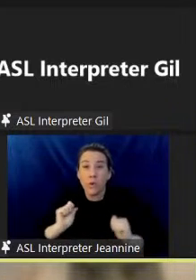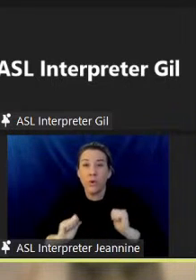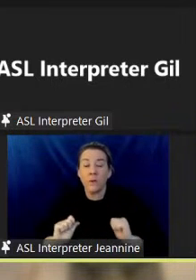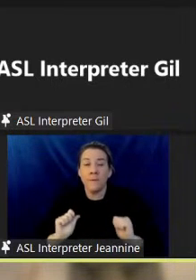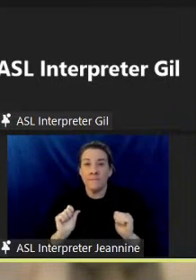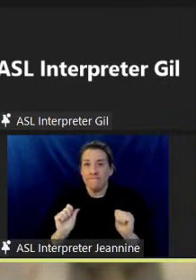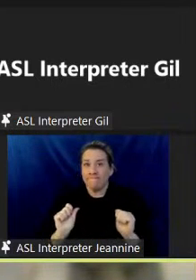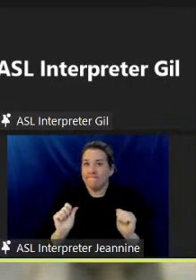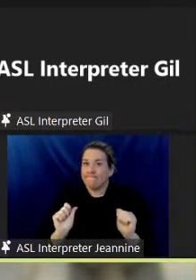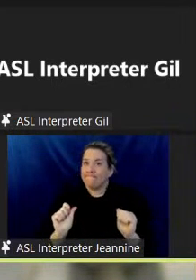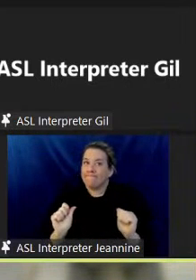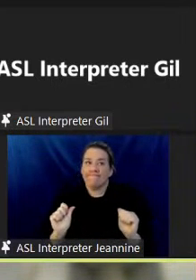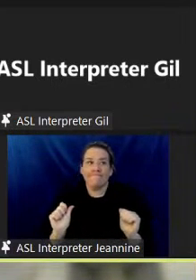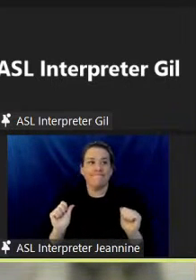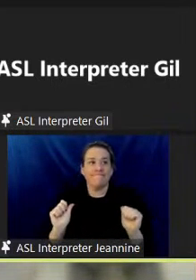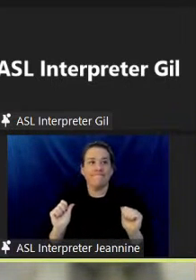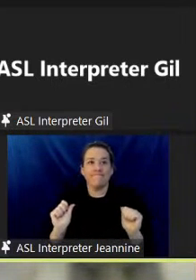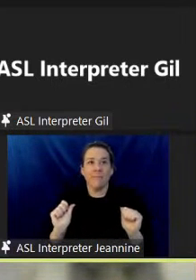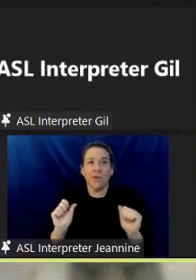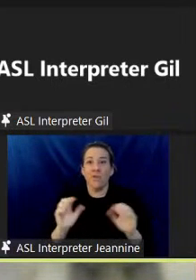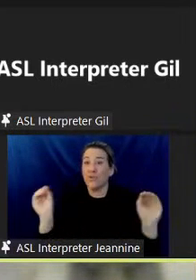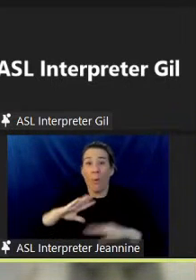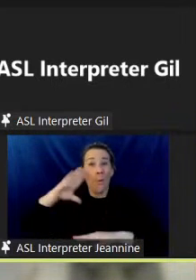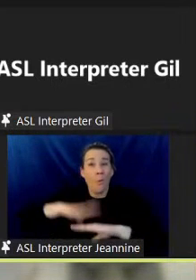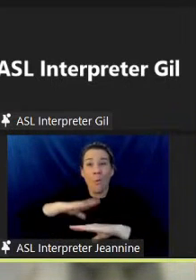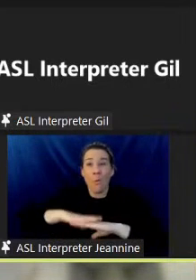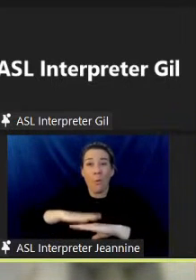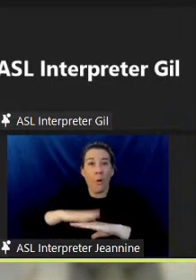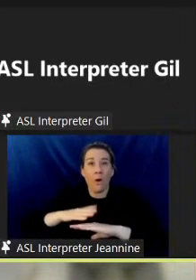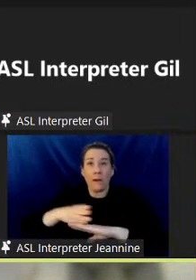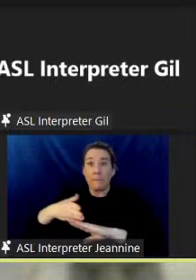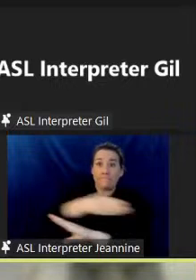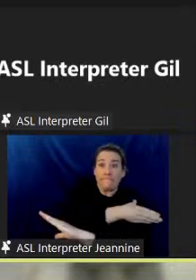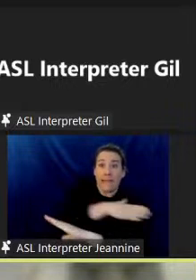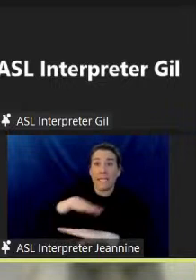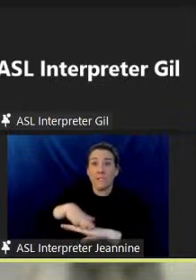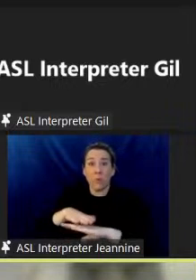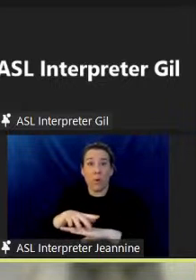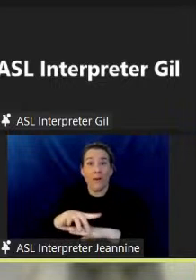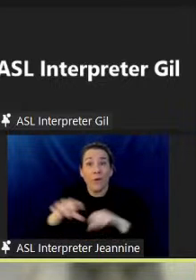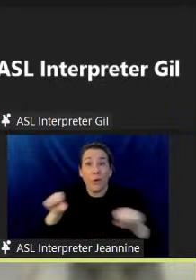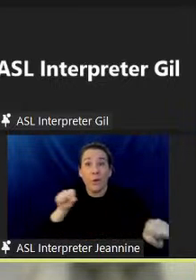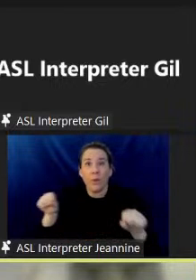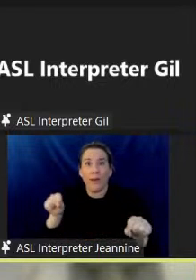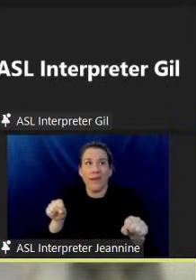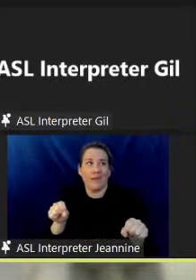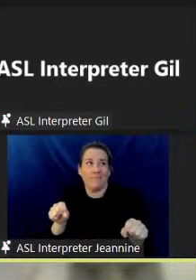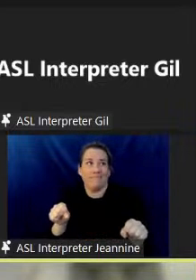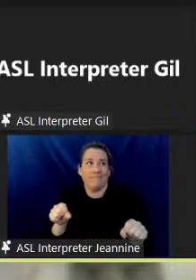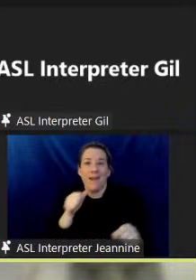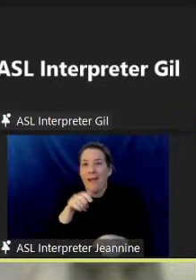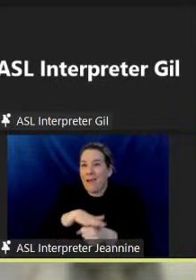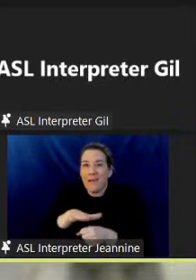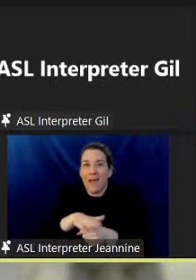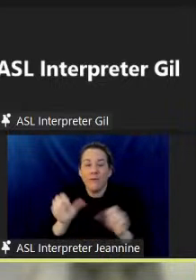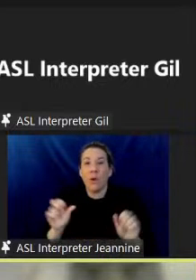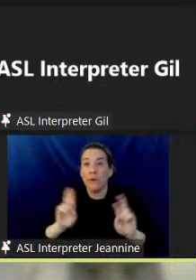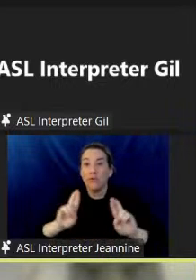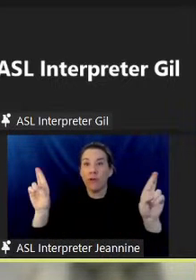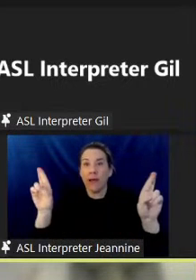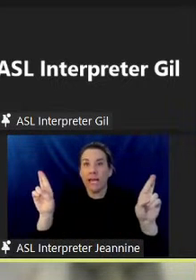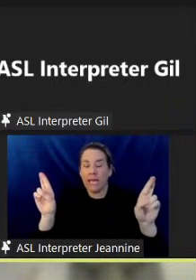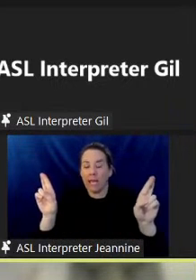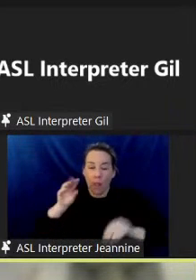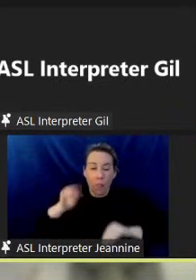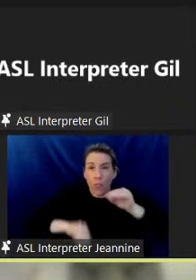no really advanced warning that we're going to have an earthquake enough that you could prepare and get a bunch of stuff